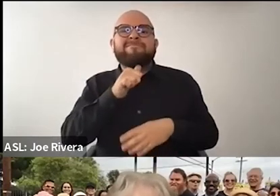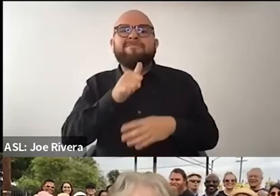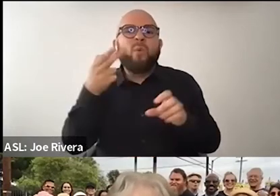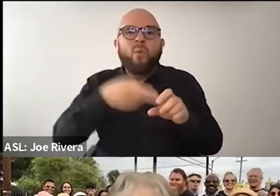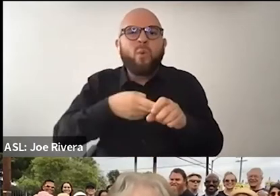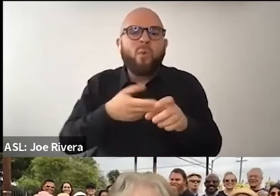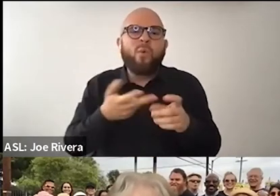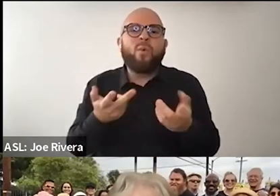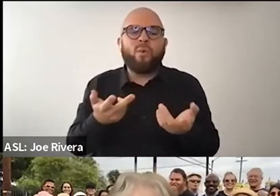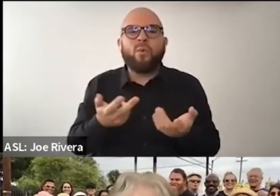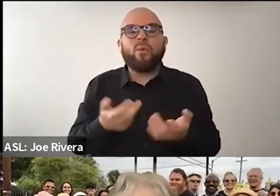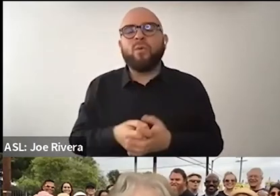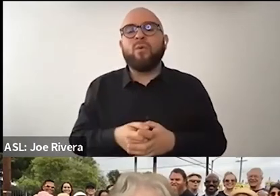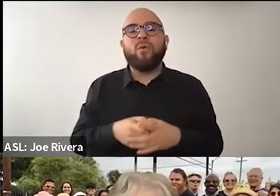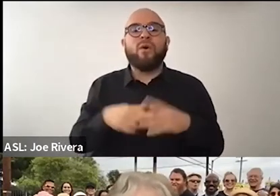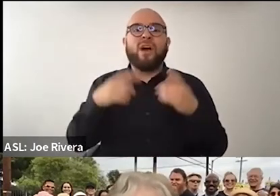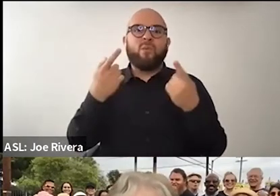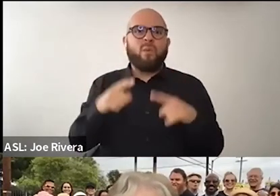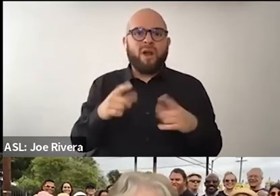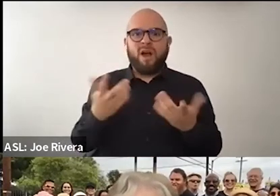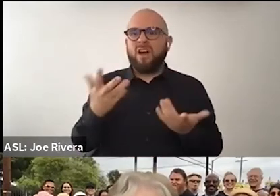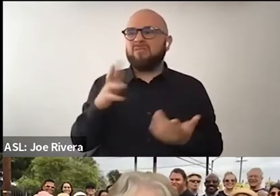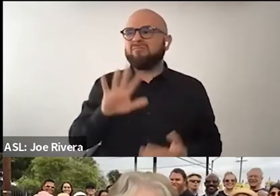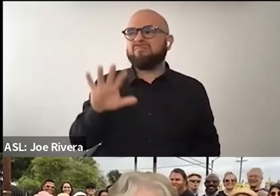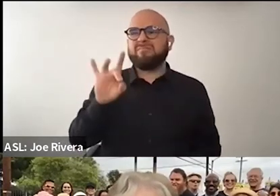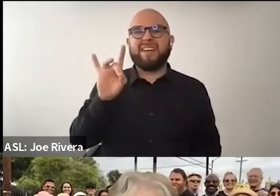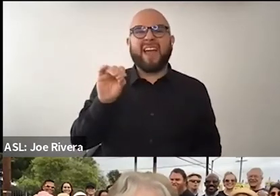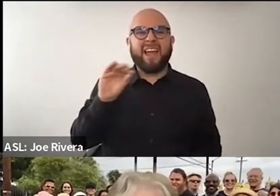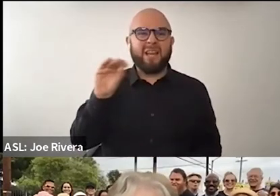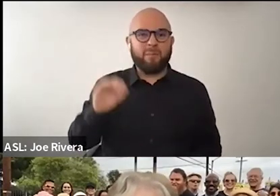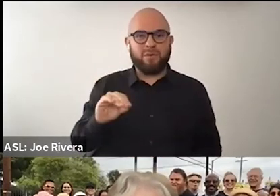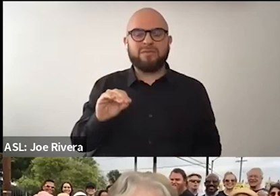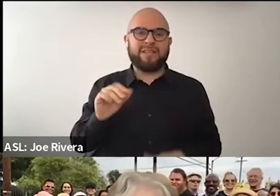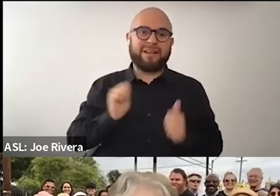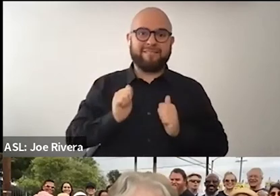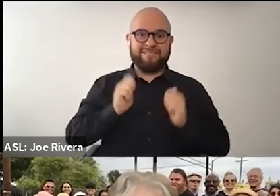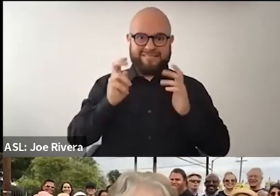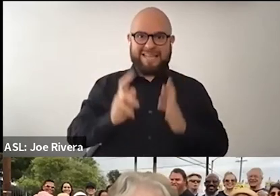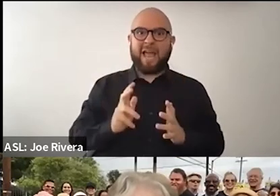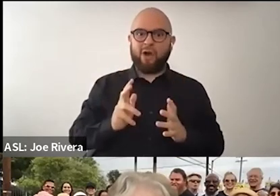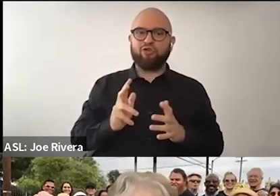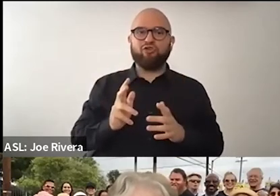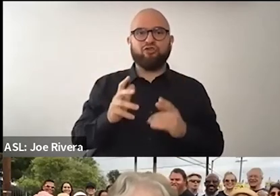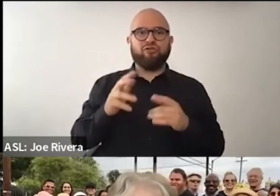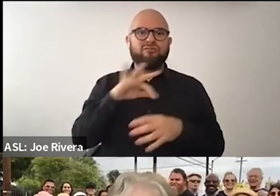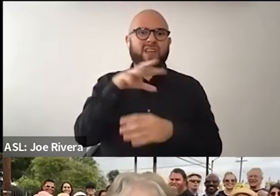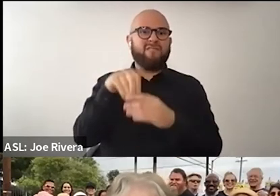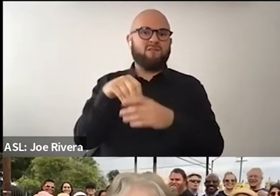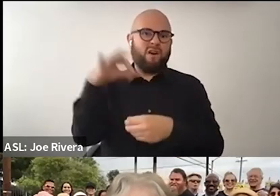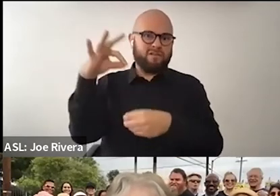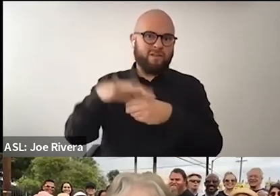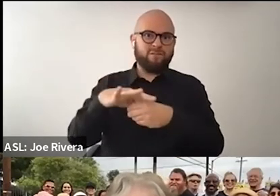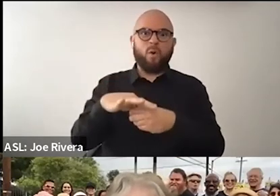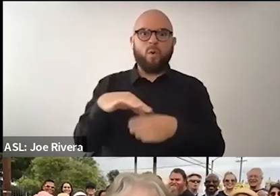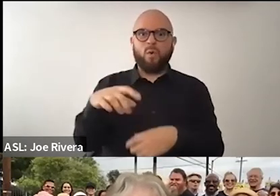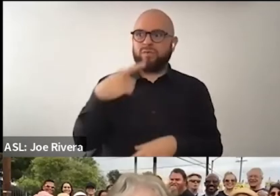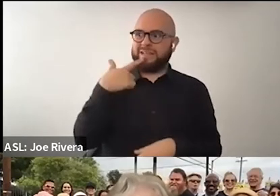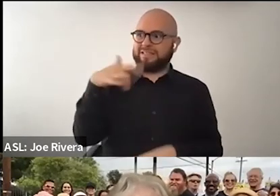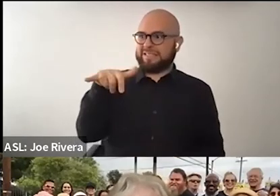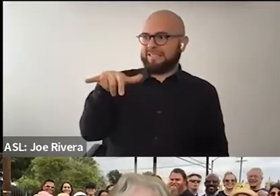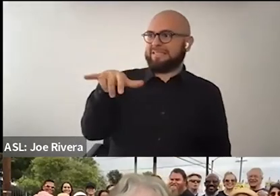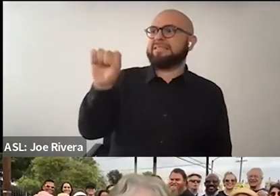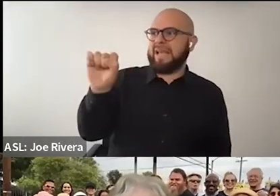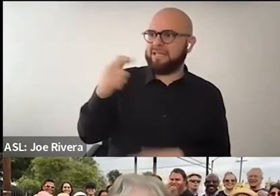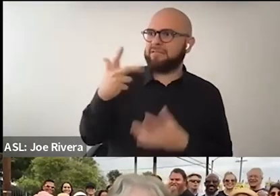actors in the vote at that time in Telemundo voted yes. And then things changed.